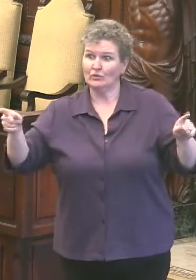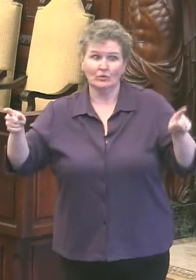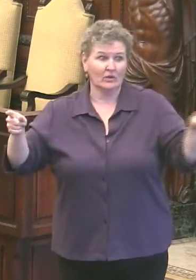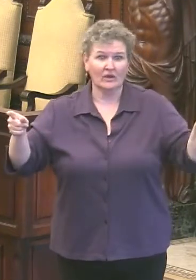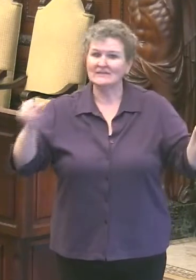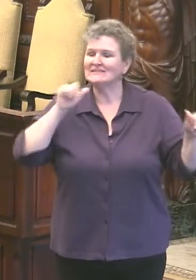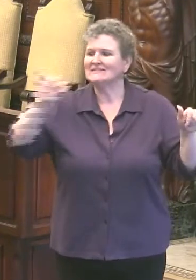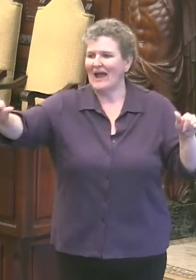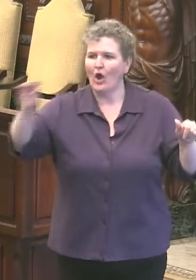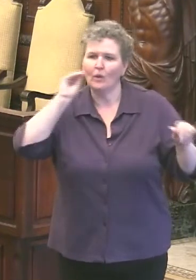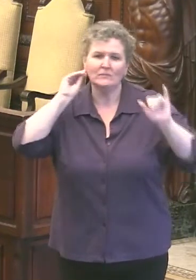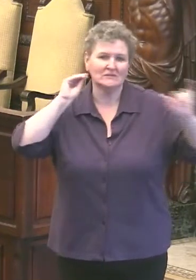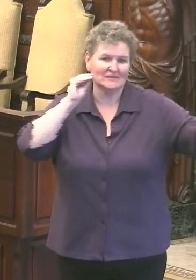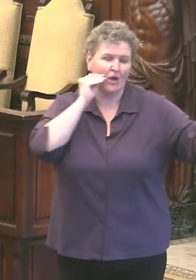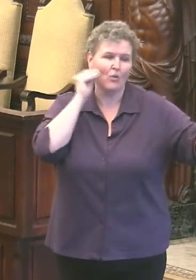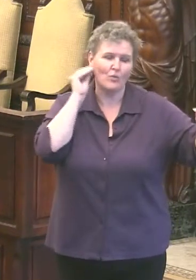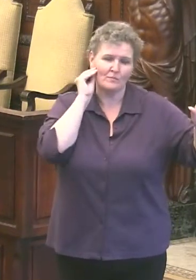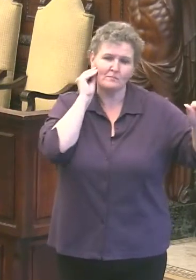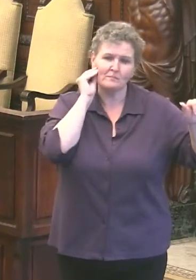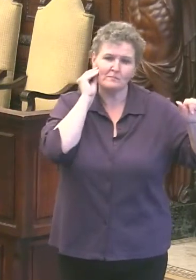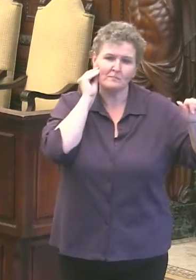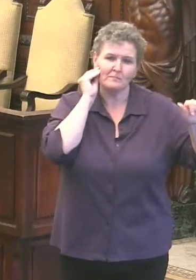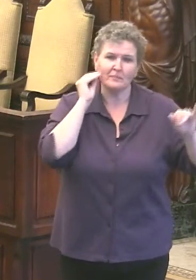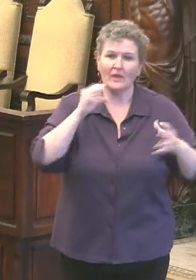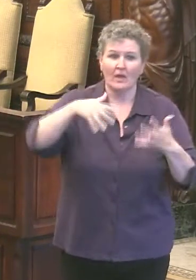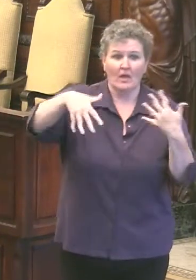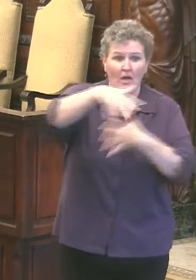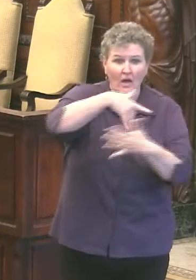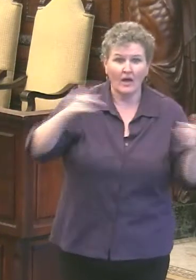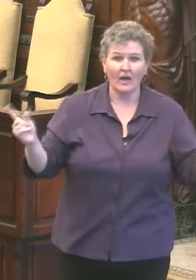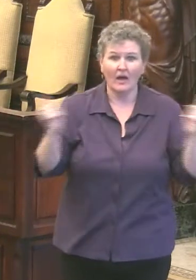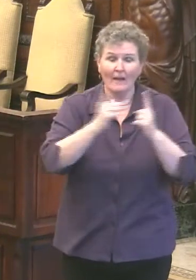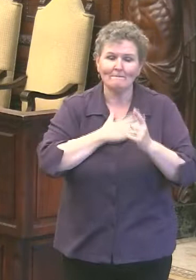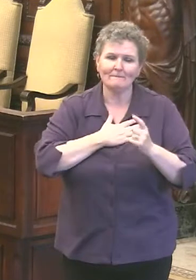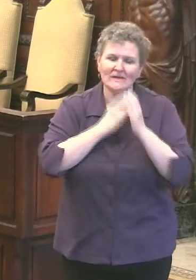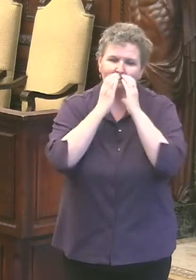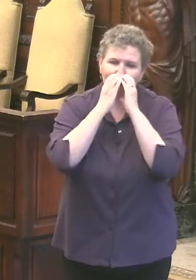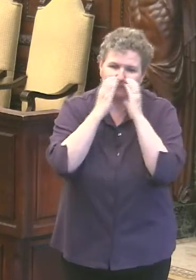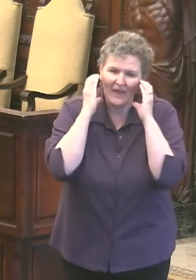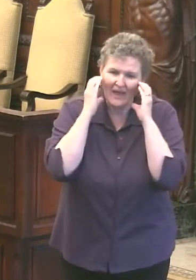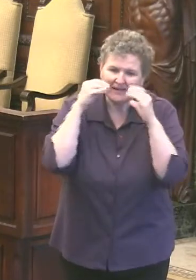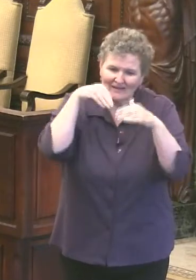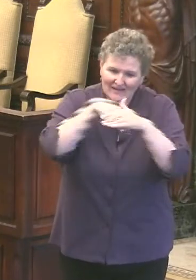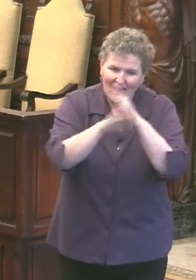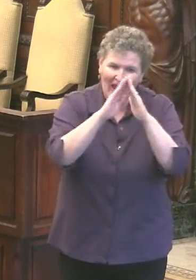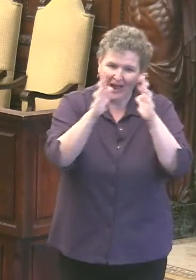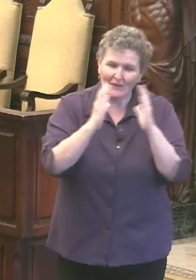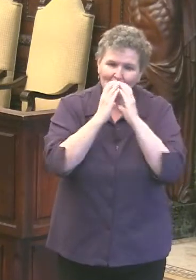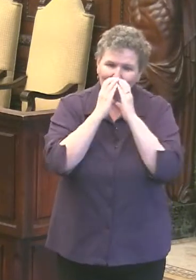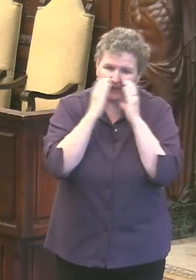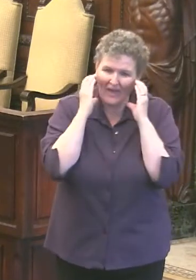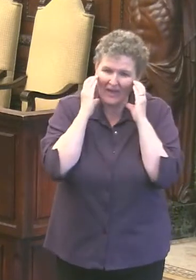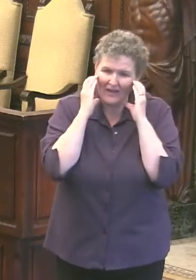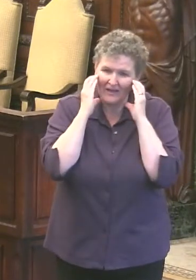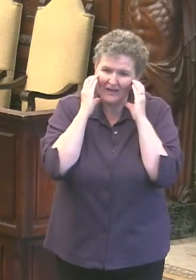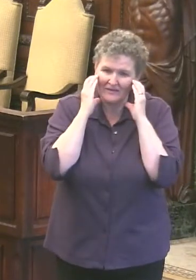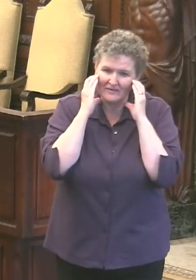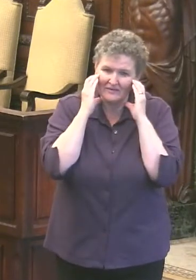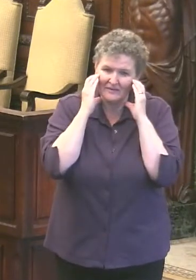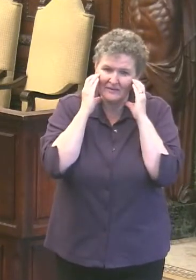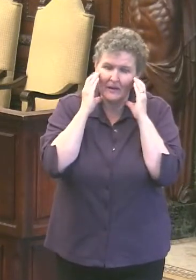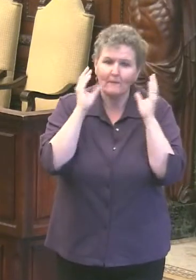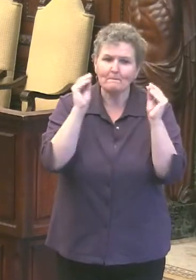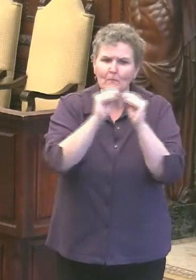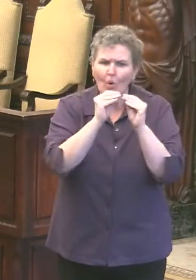that when you're around those household members who are leaving the house, wear a mask, ask other people to do that as well. More information on everything I've